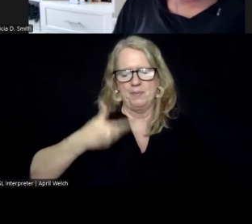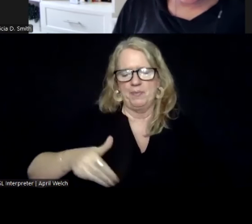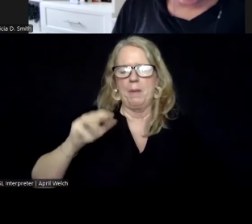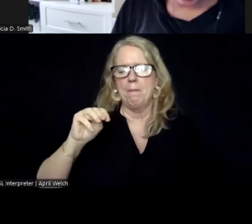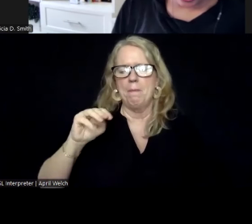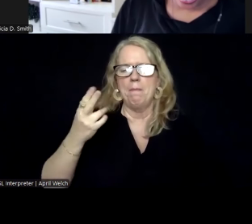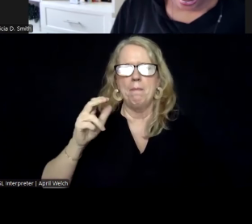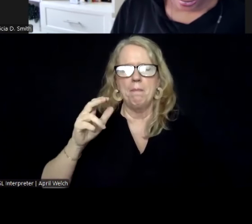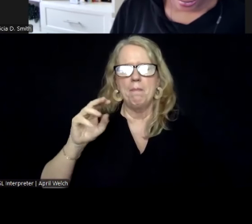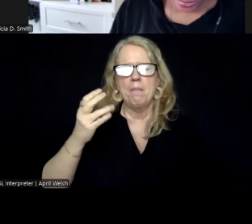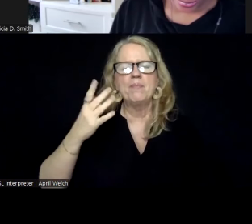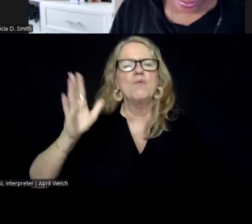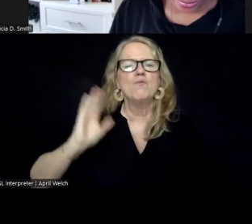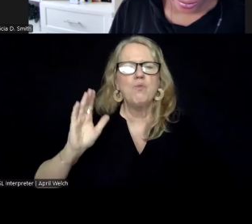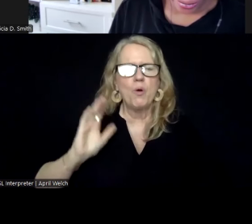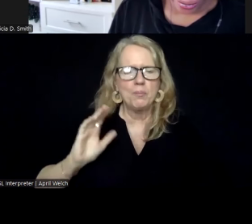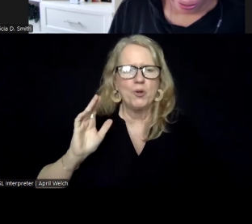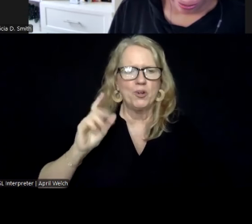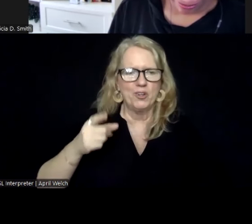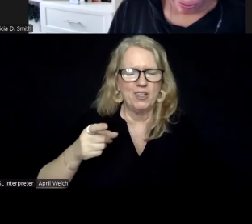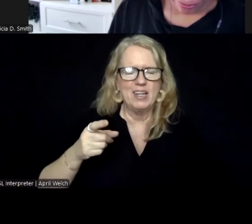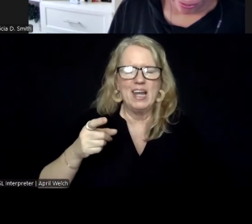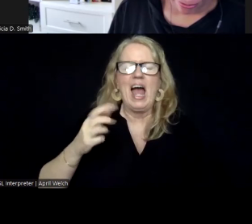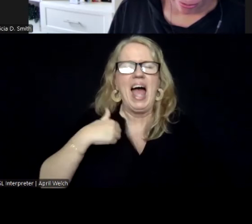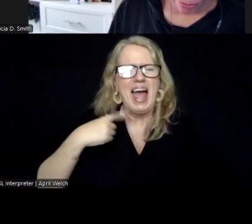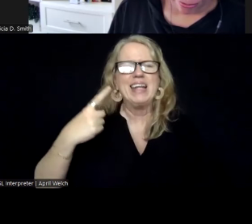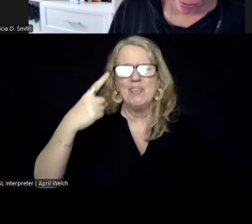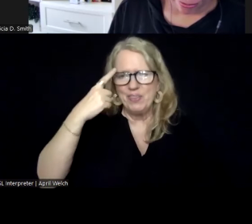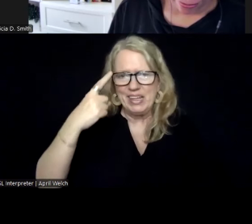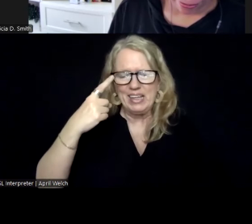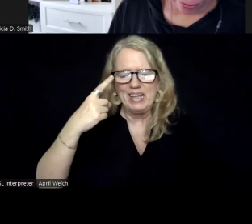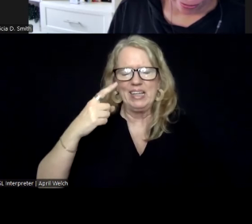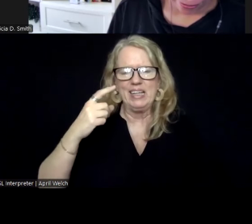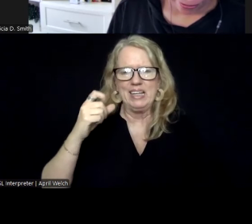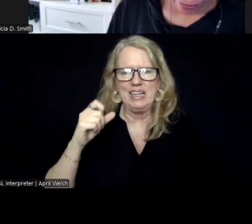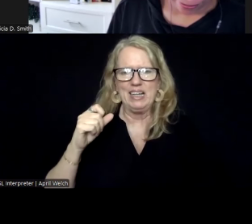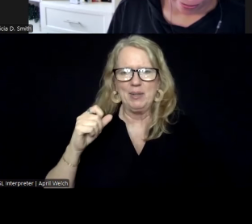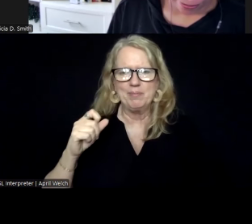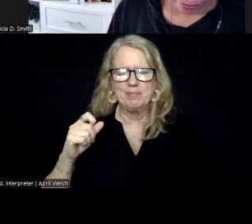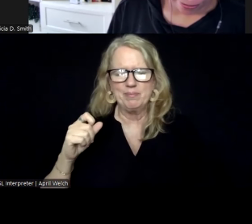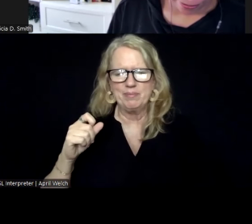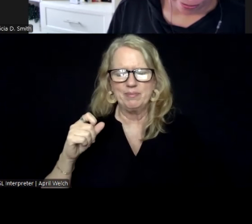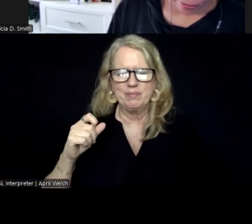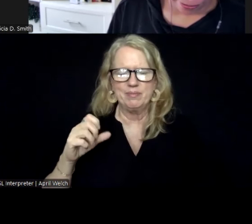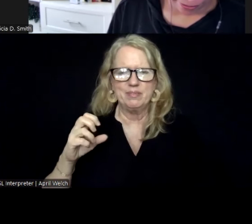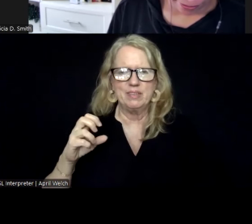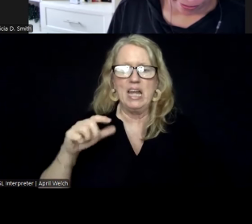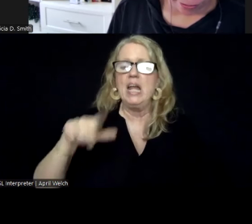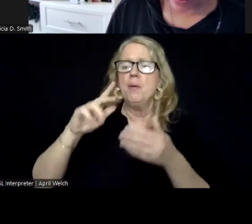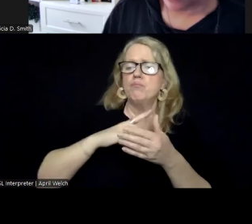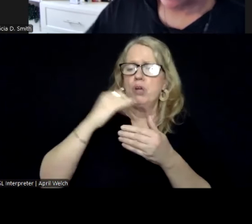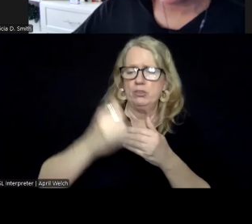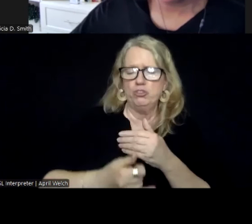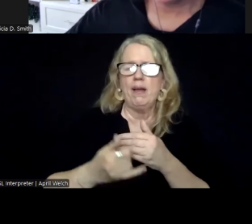former Buckeye. I think the the project has kind